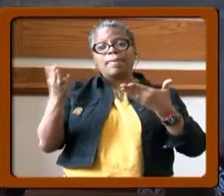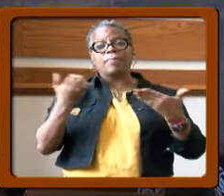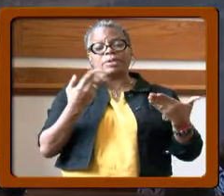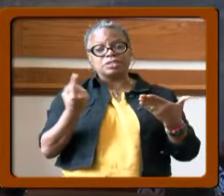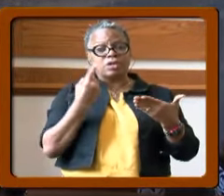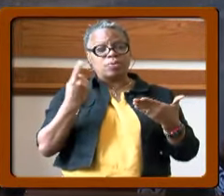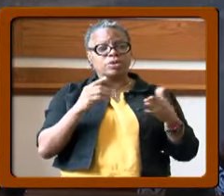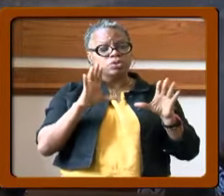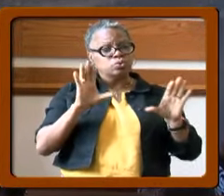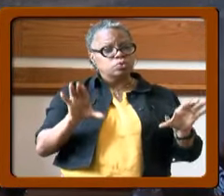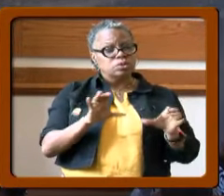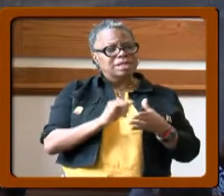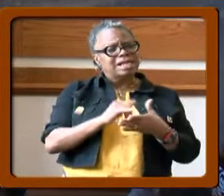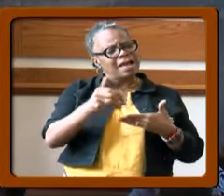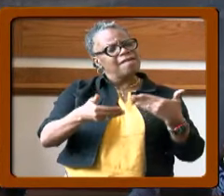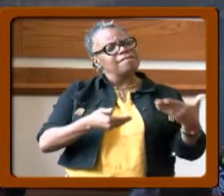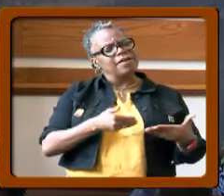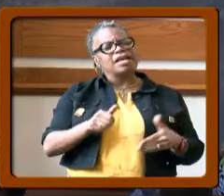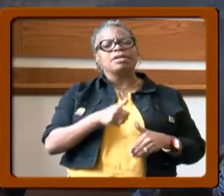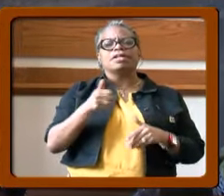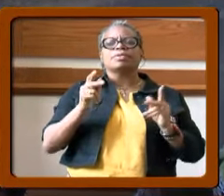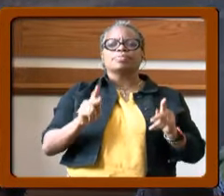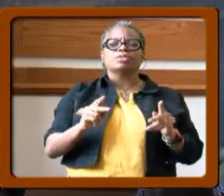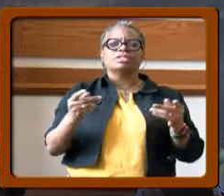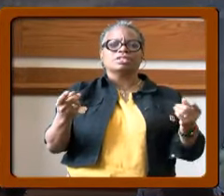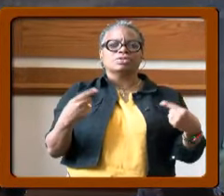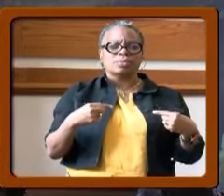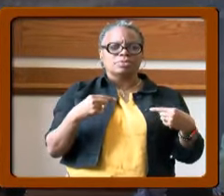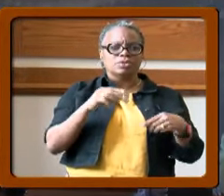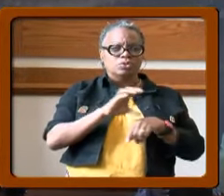you. Will you do that? Invite somebody to come to church with